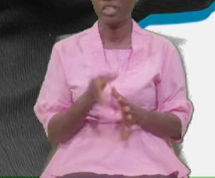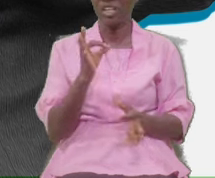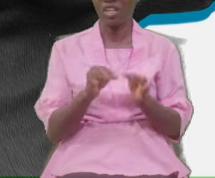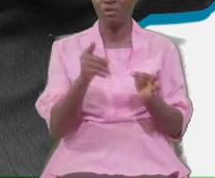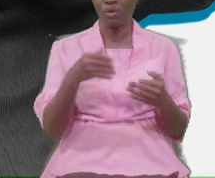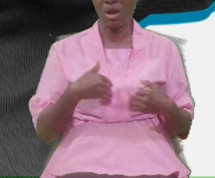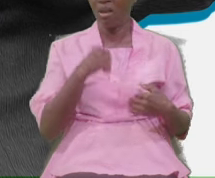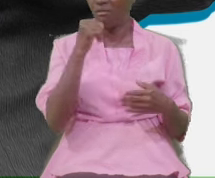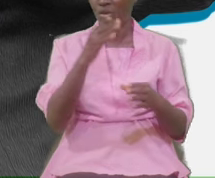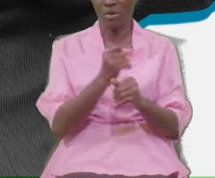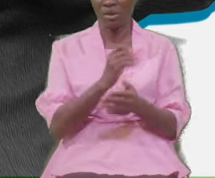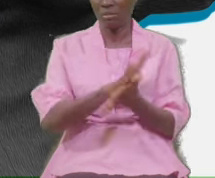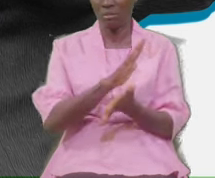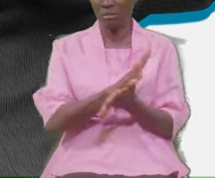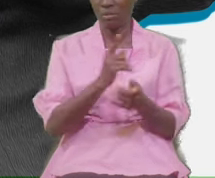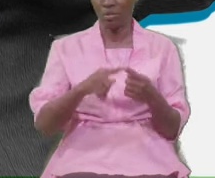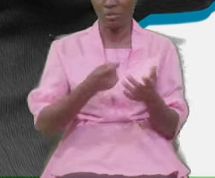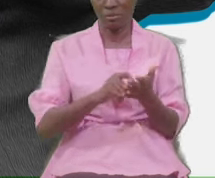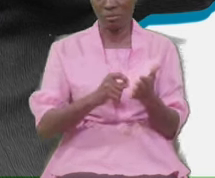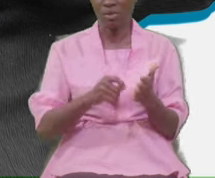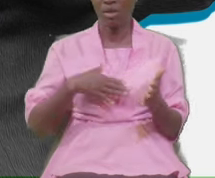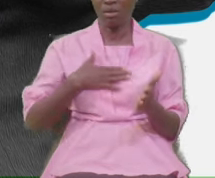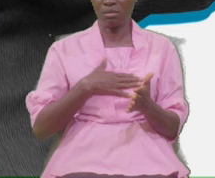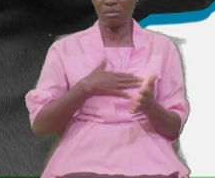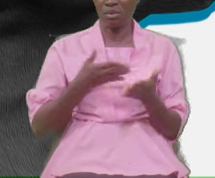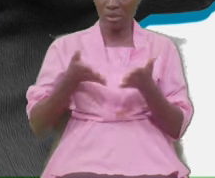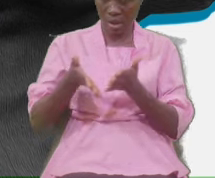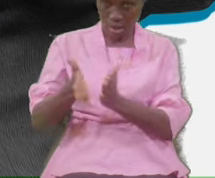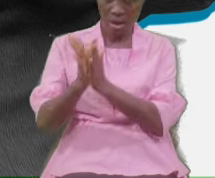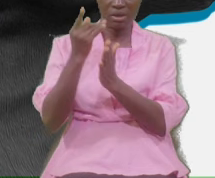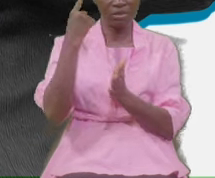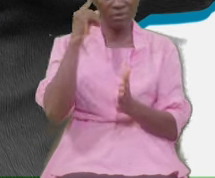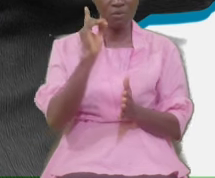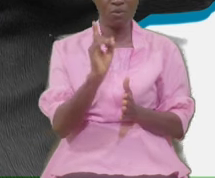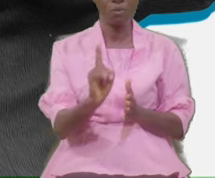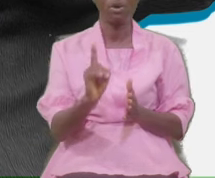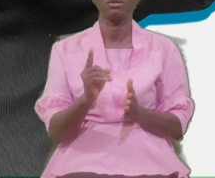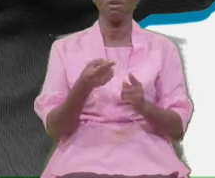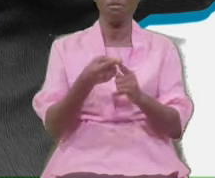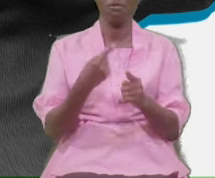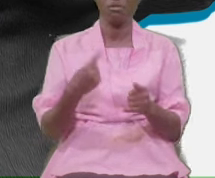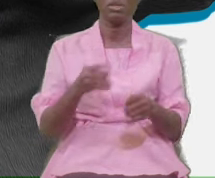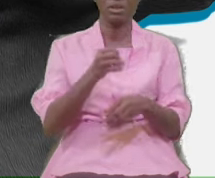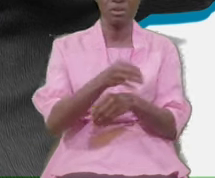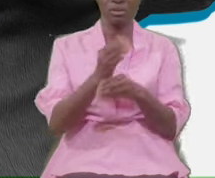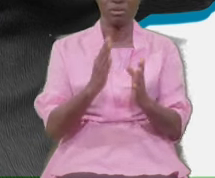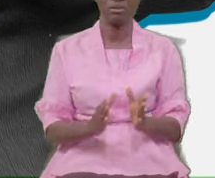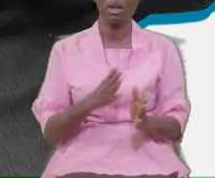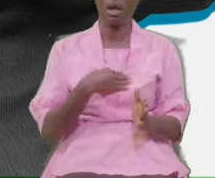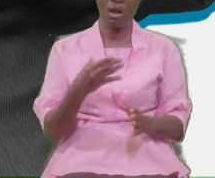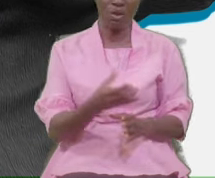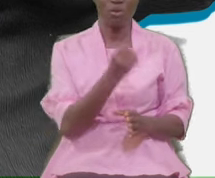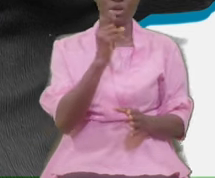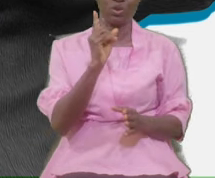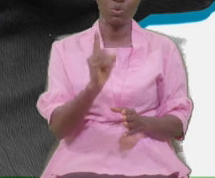to Please get the attention of the councel around and collect a sleep